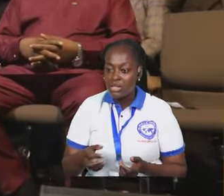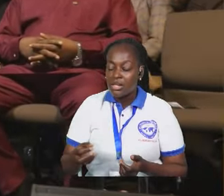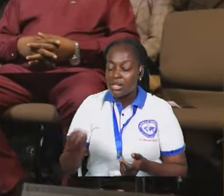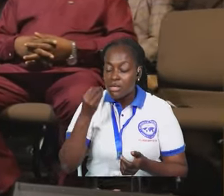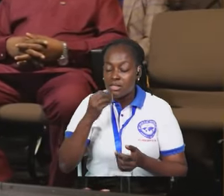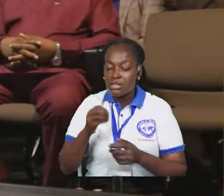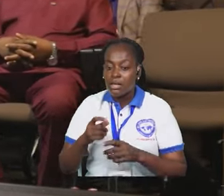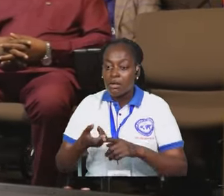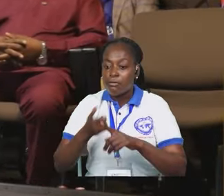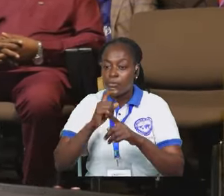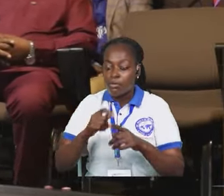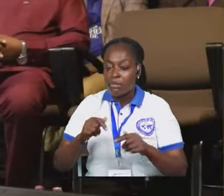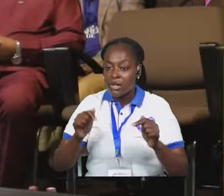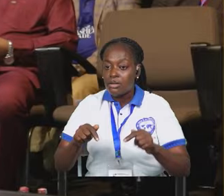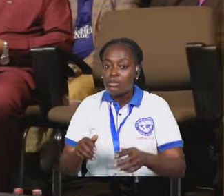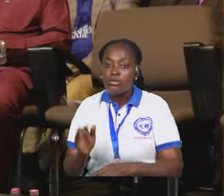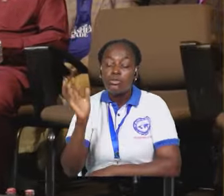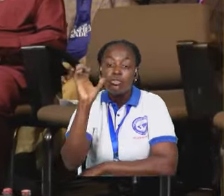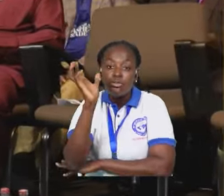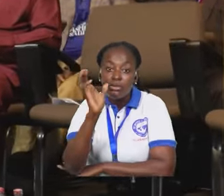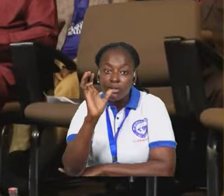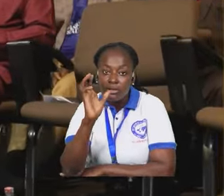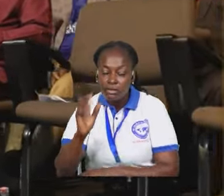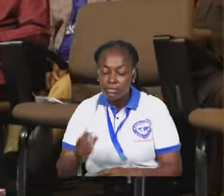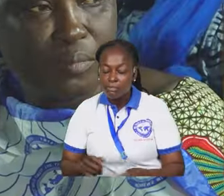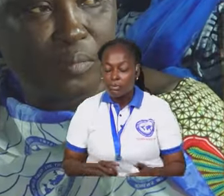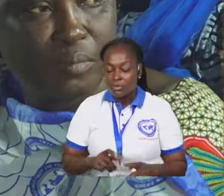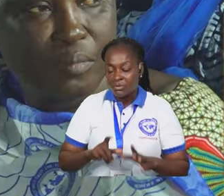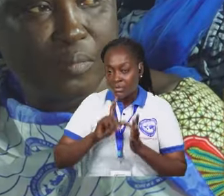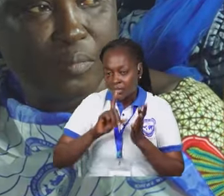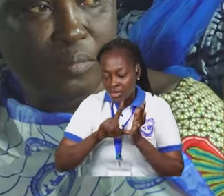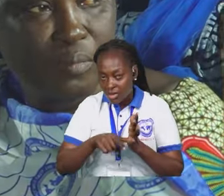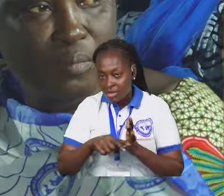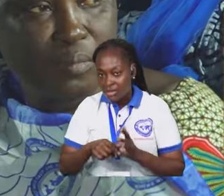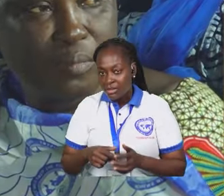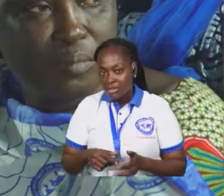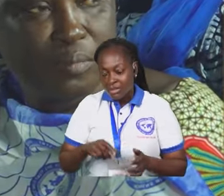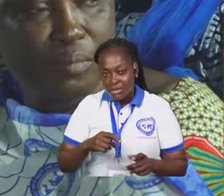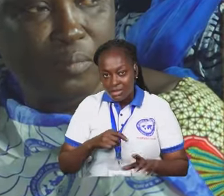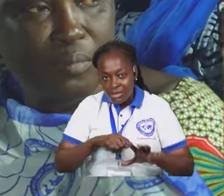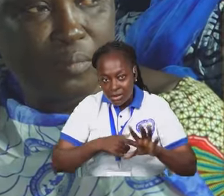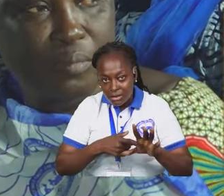or plant in this garden? And then he went on explaining.